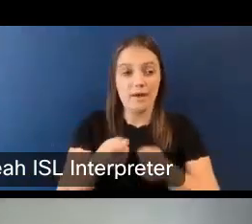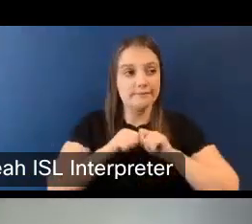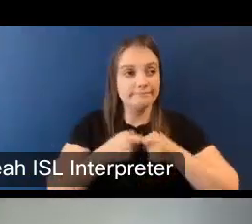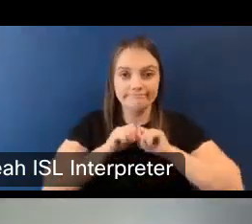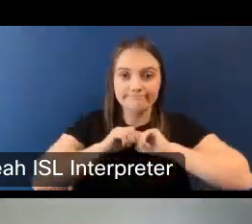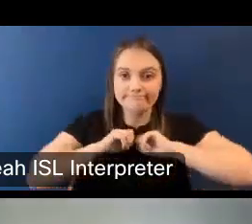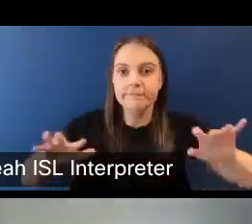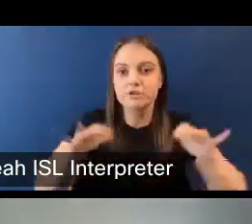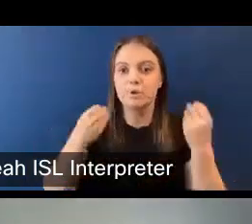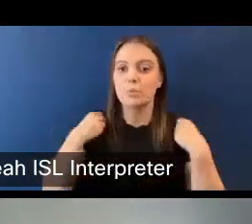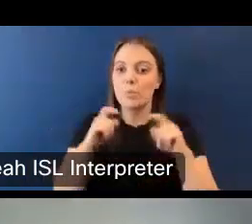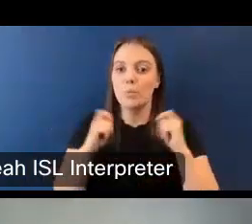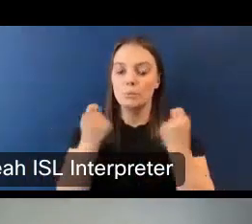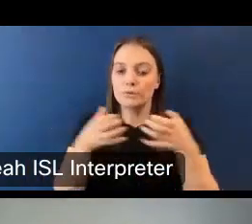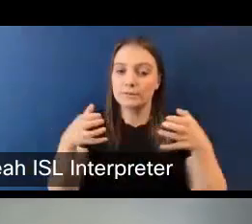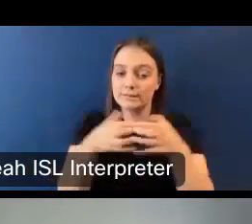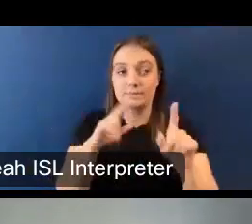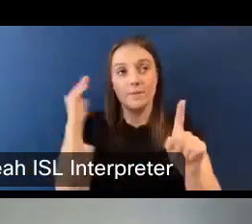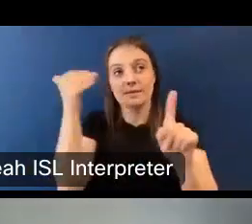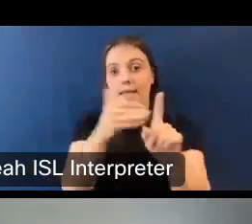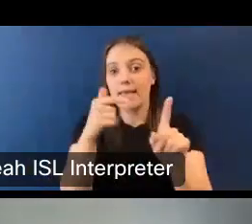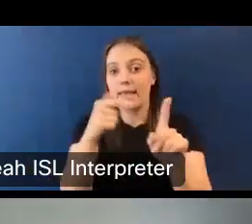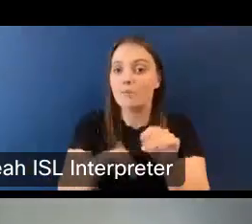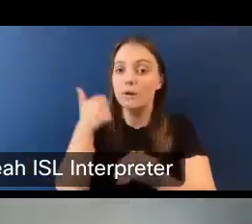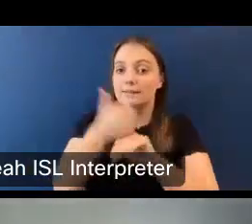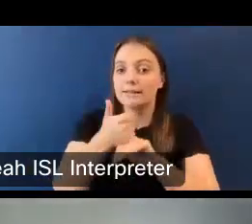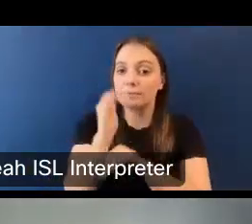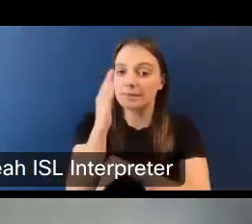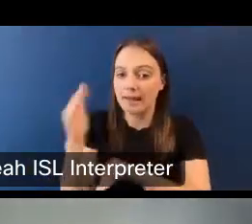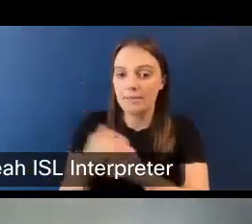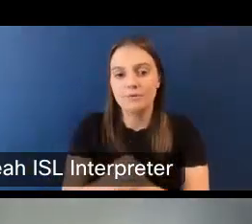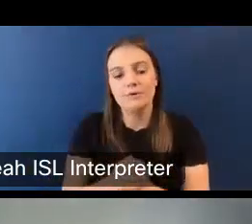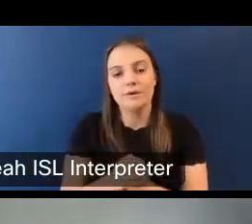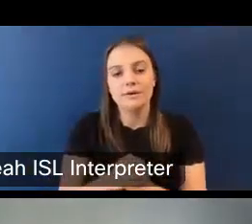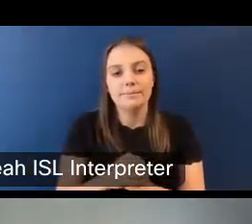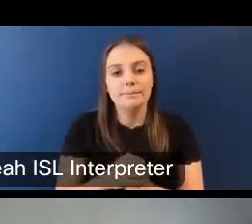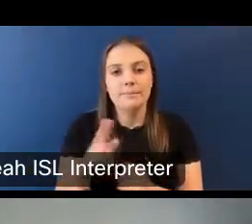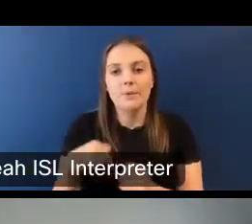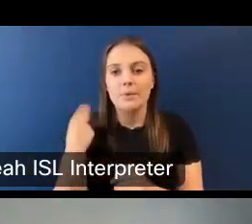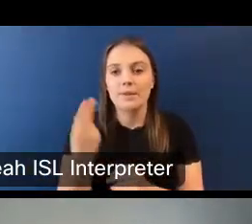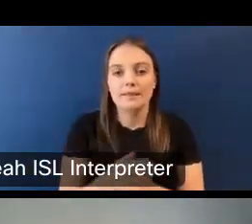And that was kind of the vision behind some of these resources. The next slide.